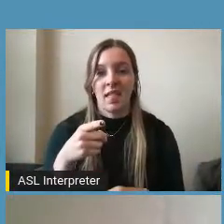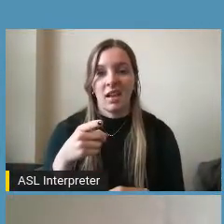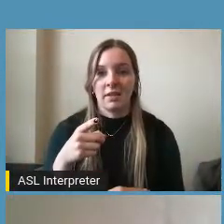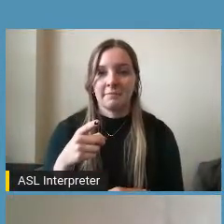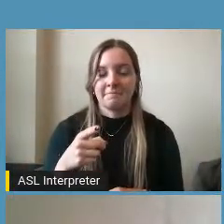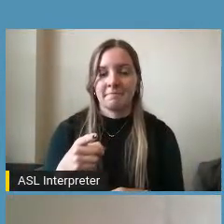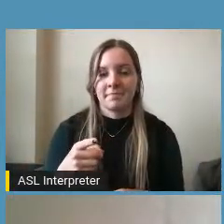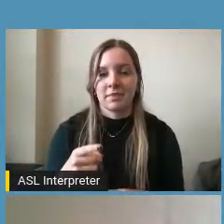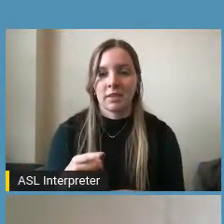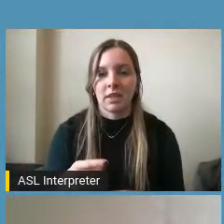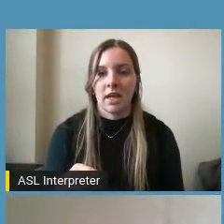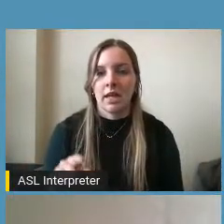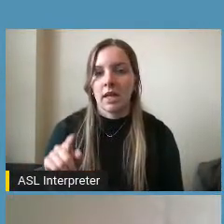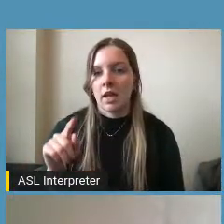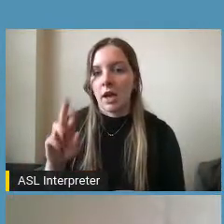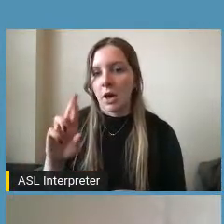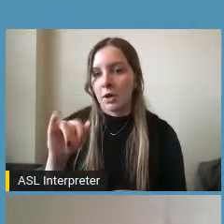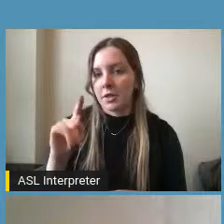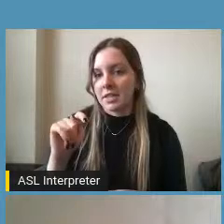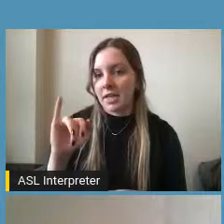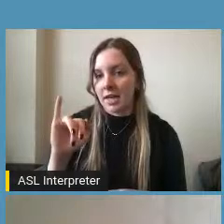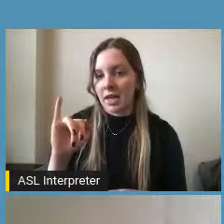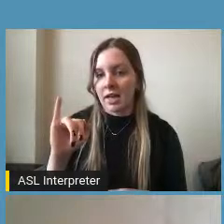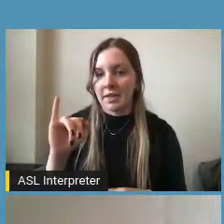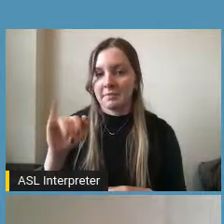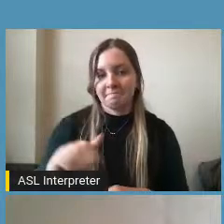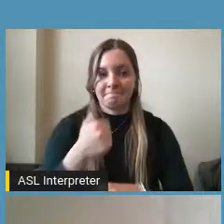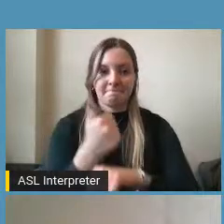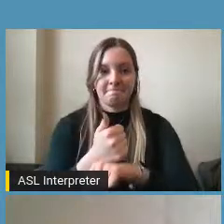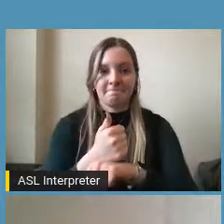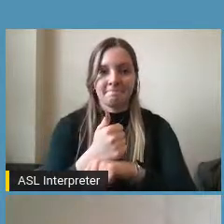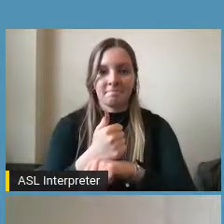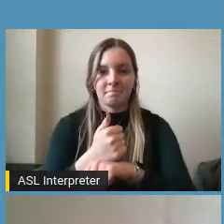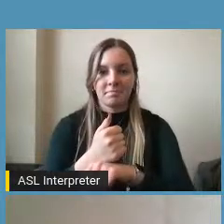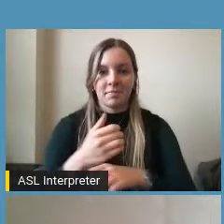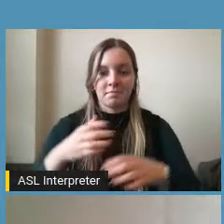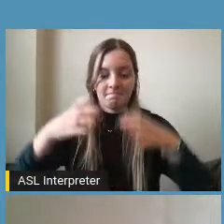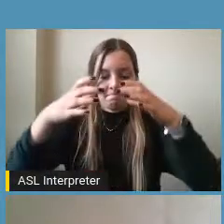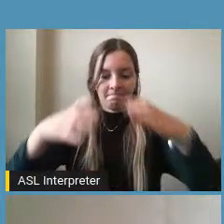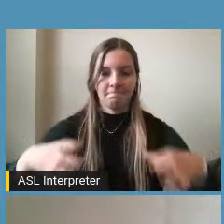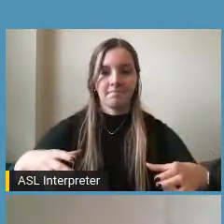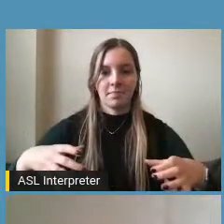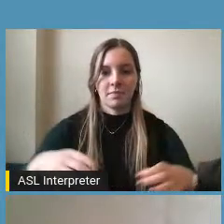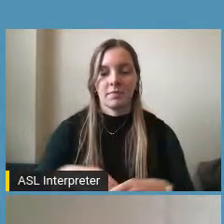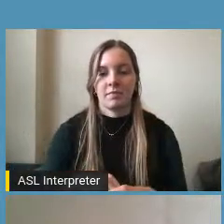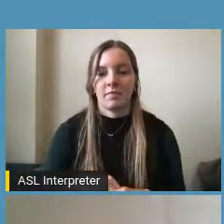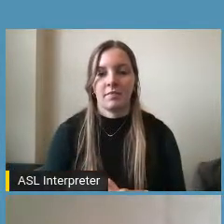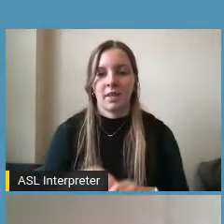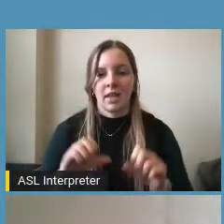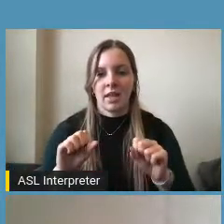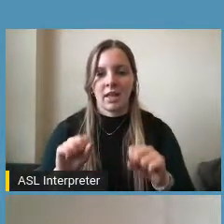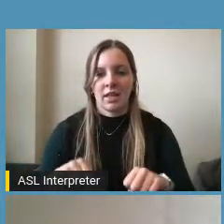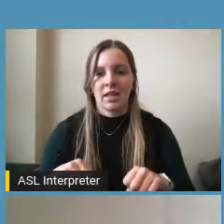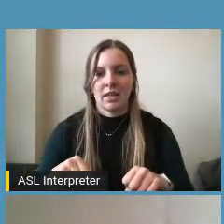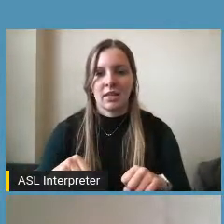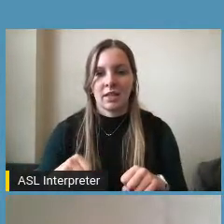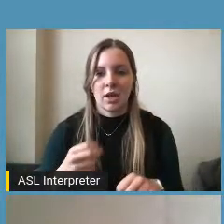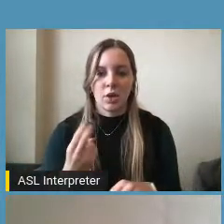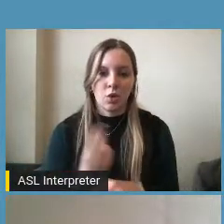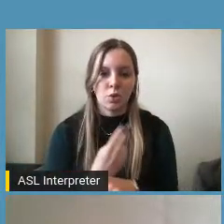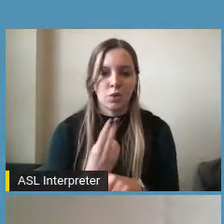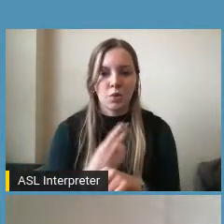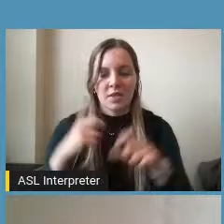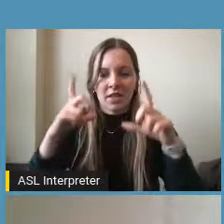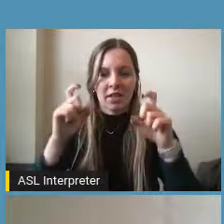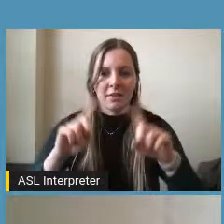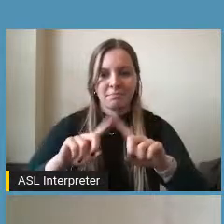pointing down. We're actually firing the camera from a computer, but there are various ways to fire the camera. This is my colleague Marlin,